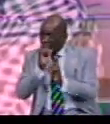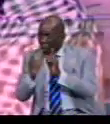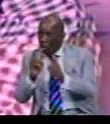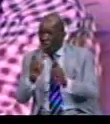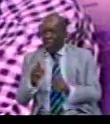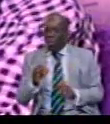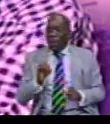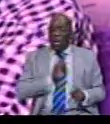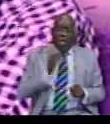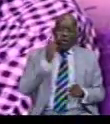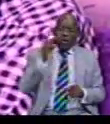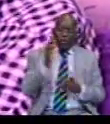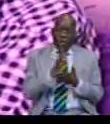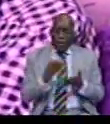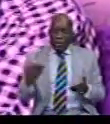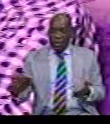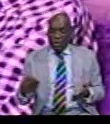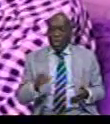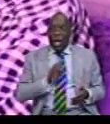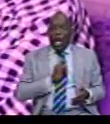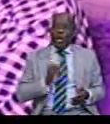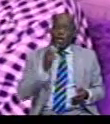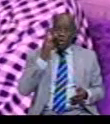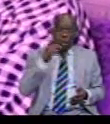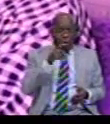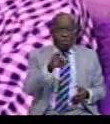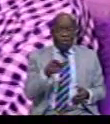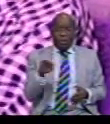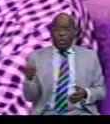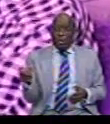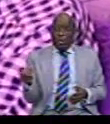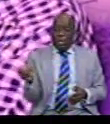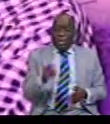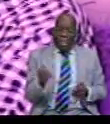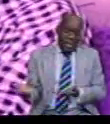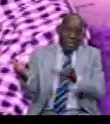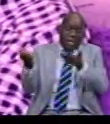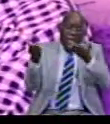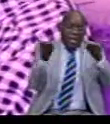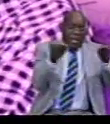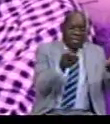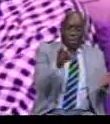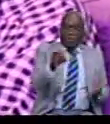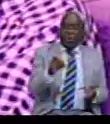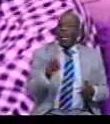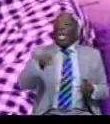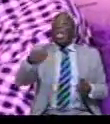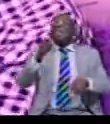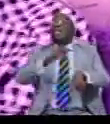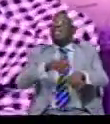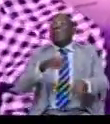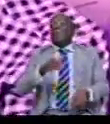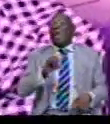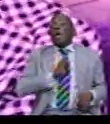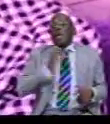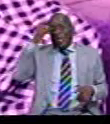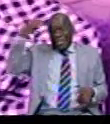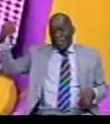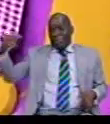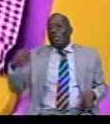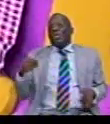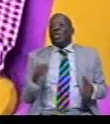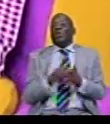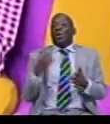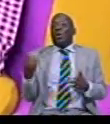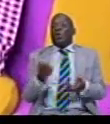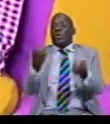you and they carried you. And anytime I dream, that thing always comes through. That's what I'm afraid to tell you. Because